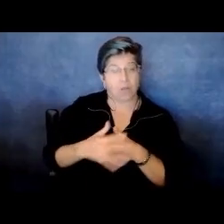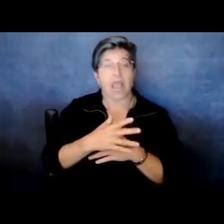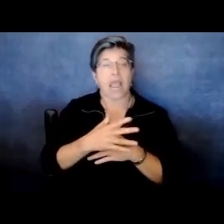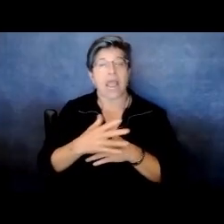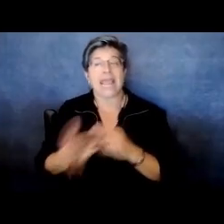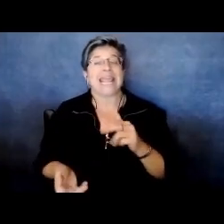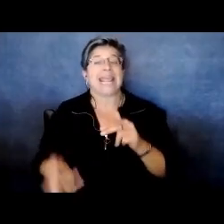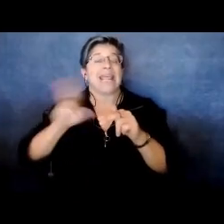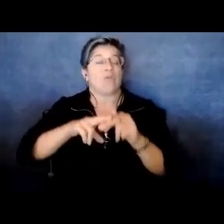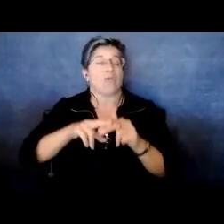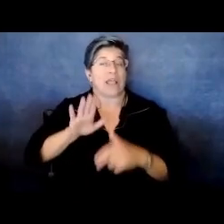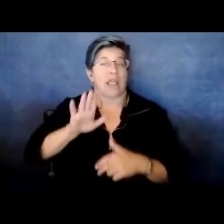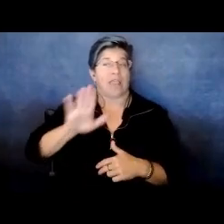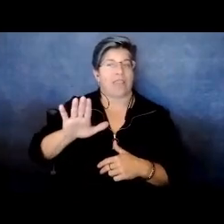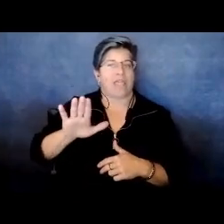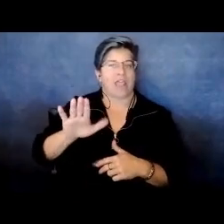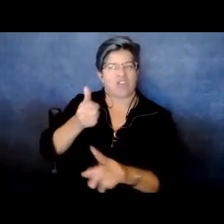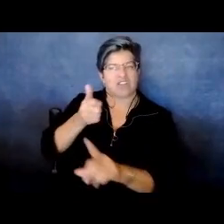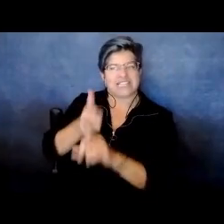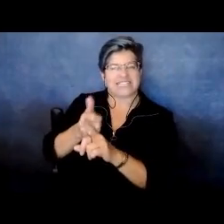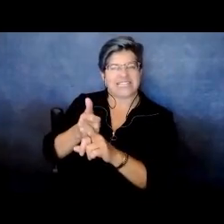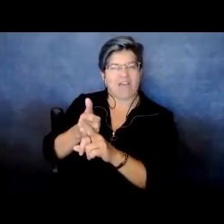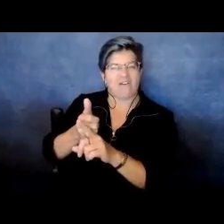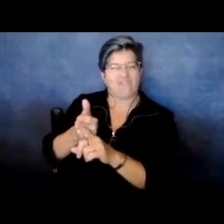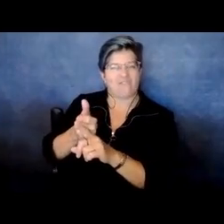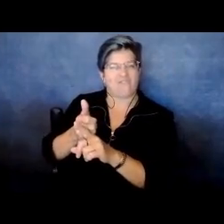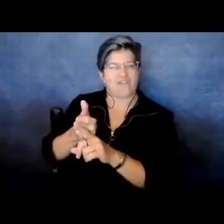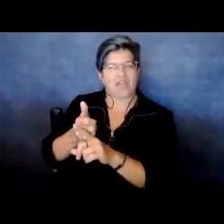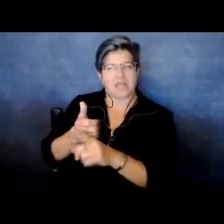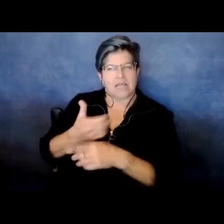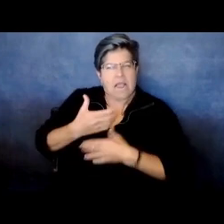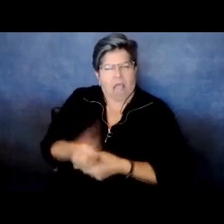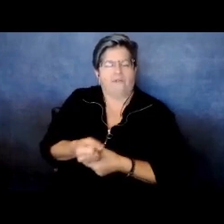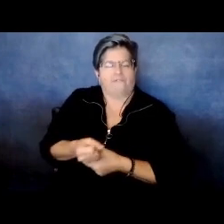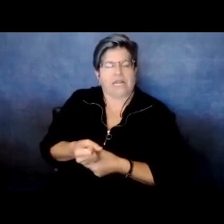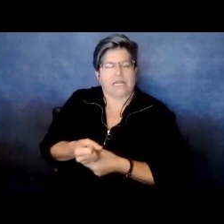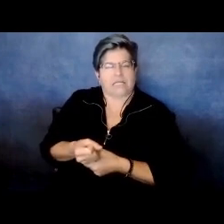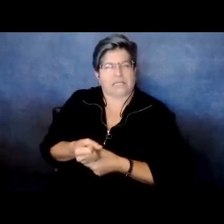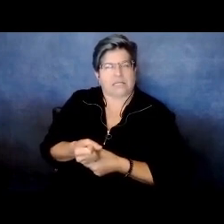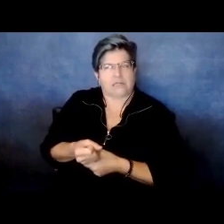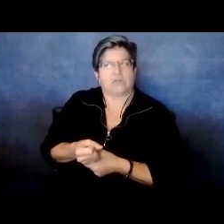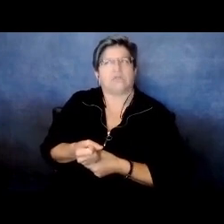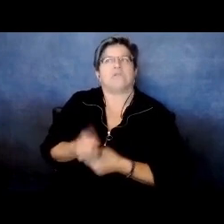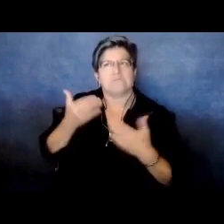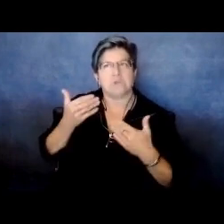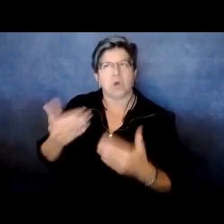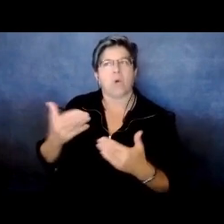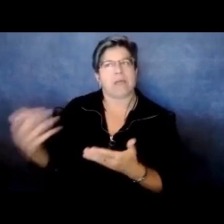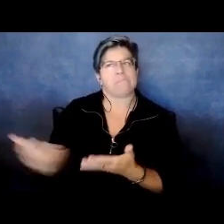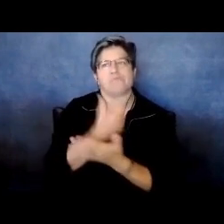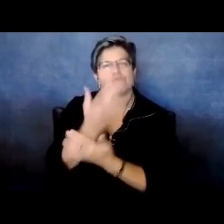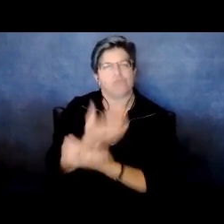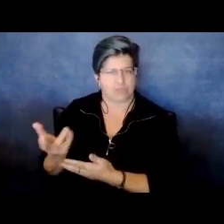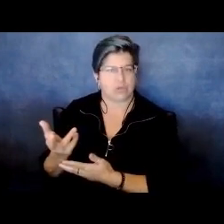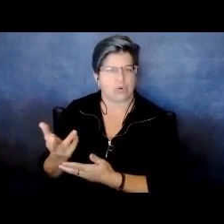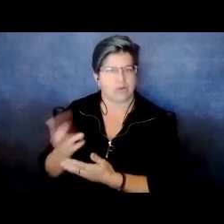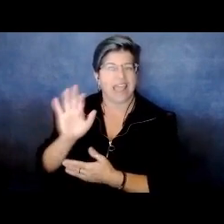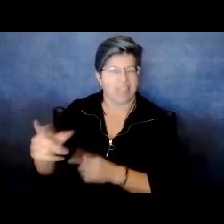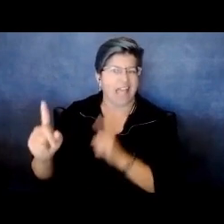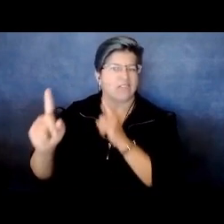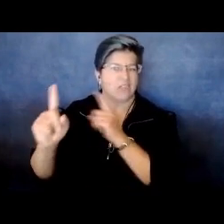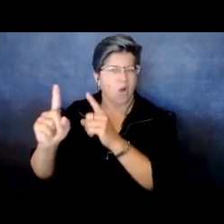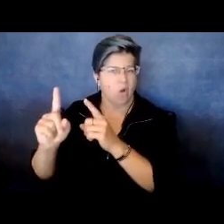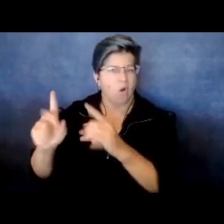It increases their self-efficacy, meaning their confidence to actually use those resources, which are the goal of